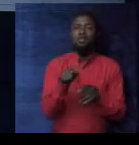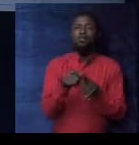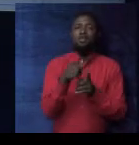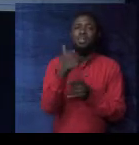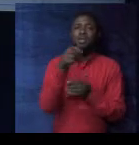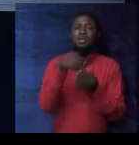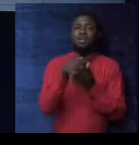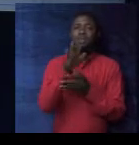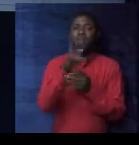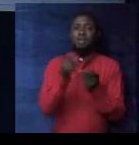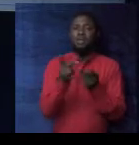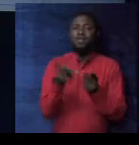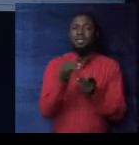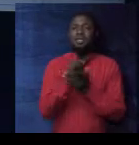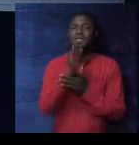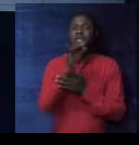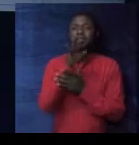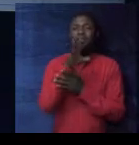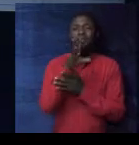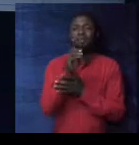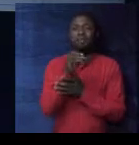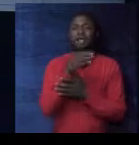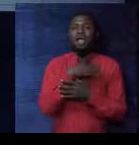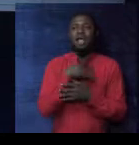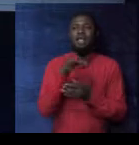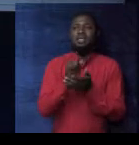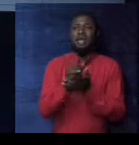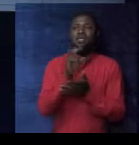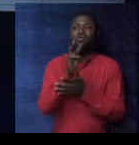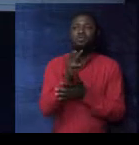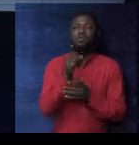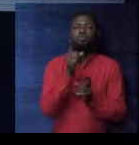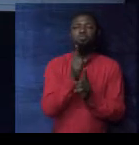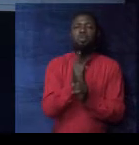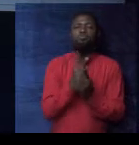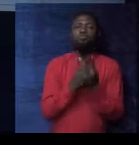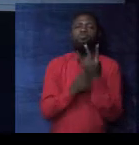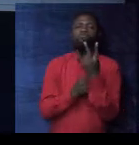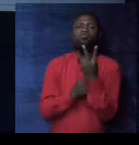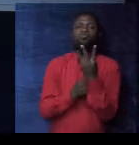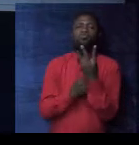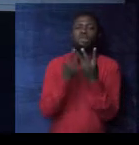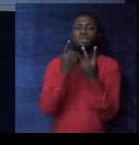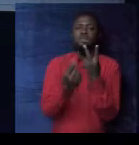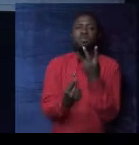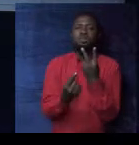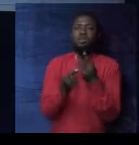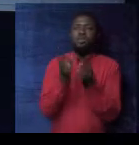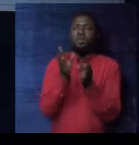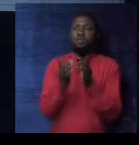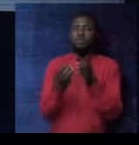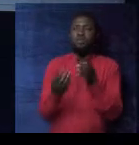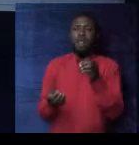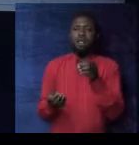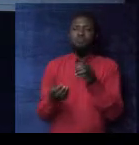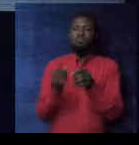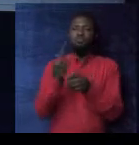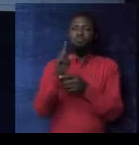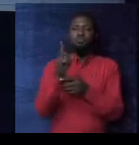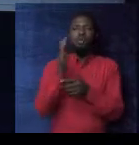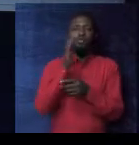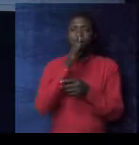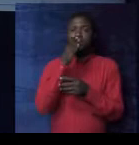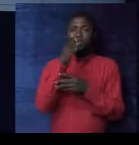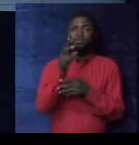10, 10, 10, 10, 10. So 10 in 5 places, that is 50. And then these 2 means just 2 singles. So if